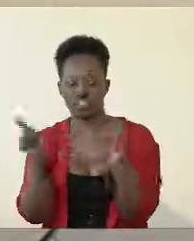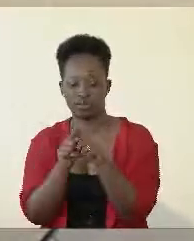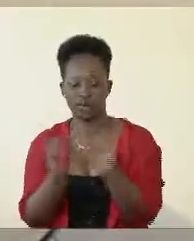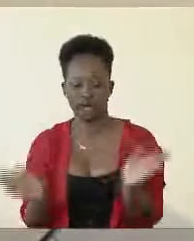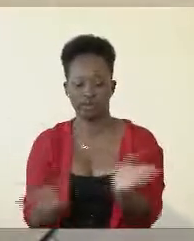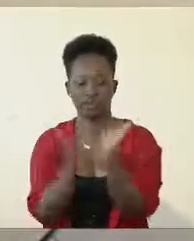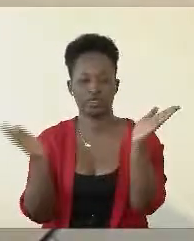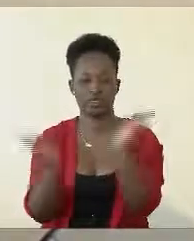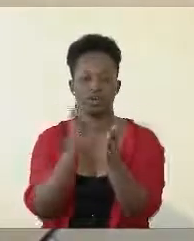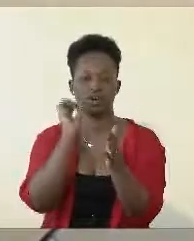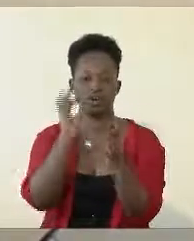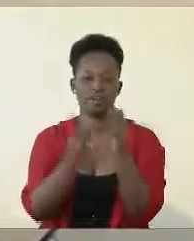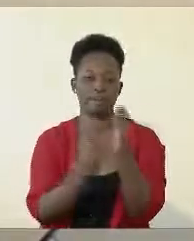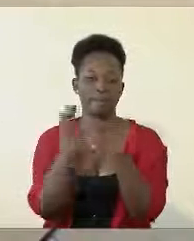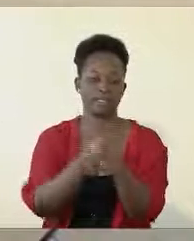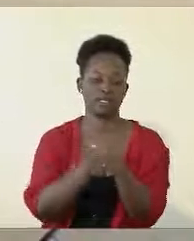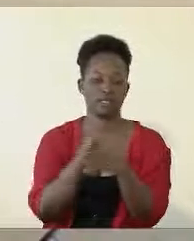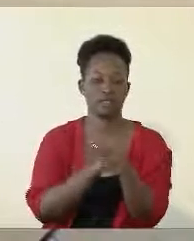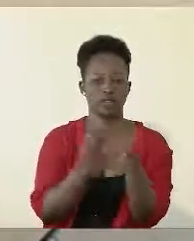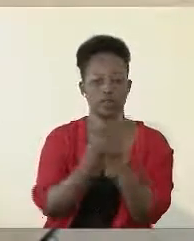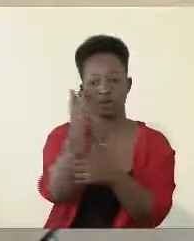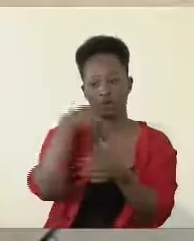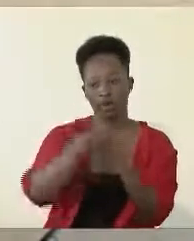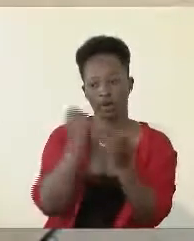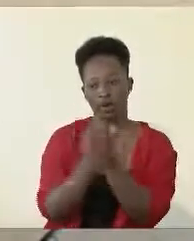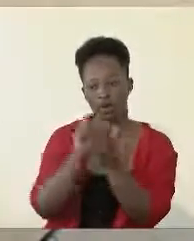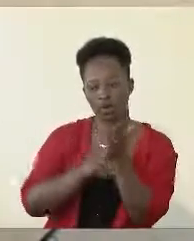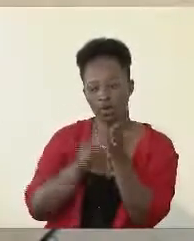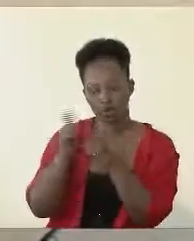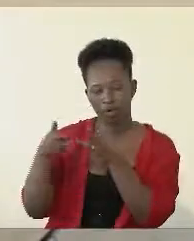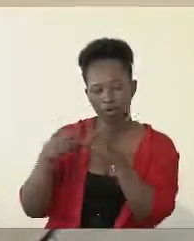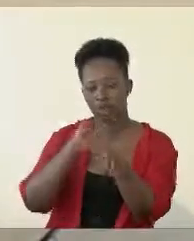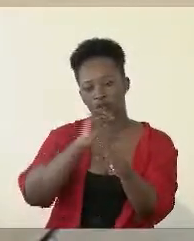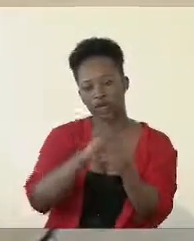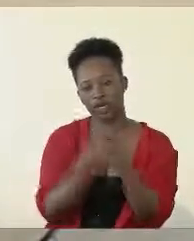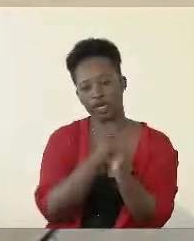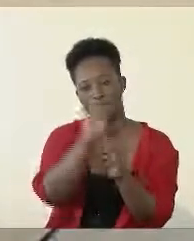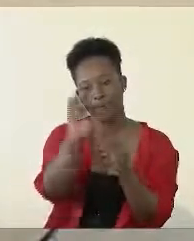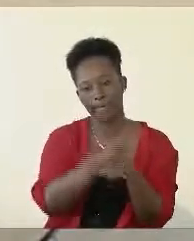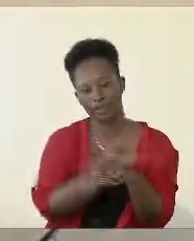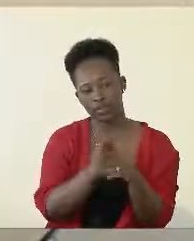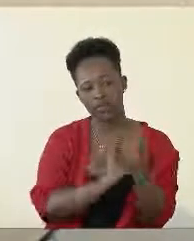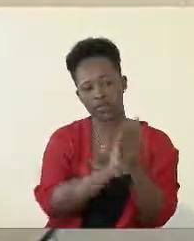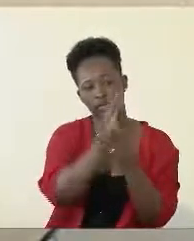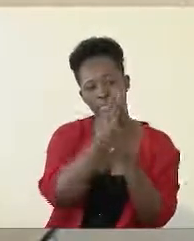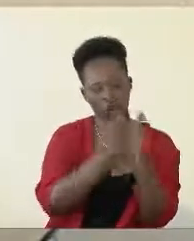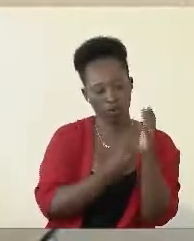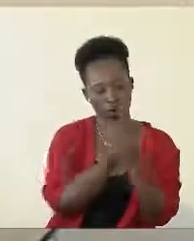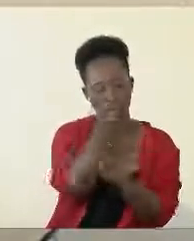is the importance when you apply the growth strategies in the business?